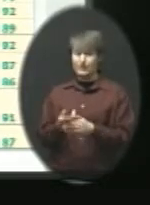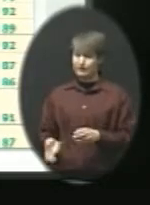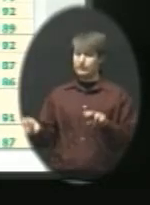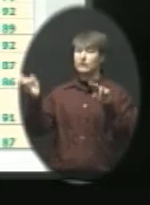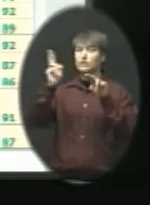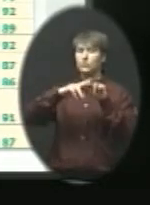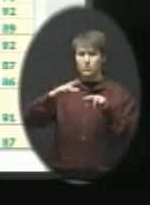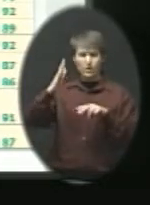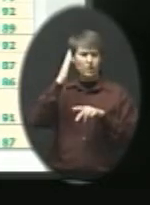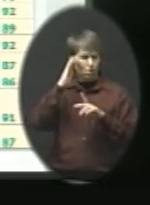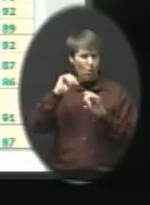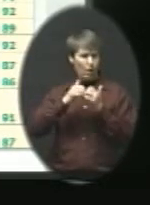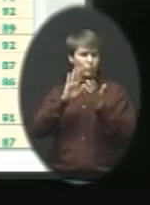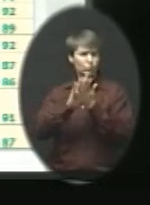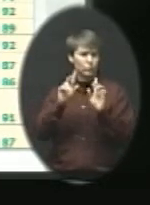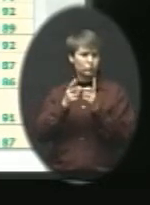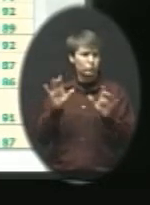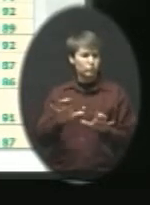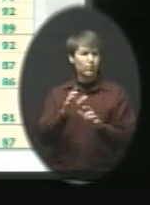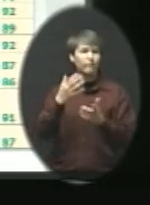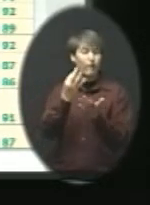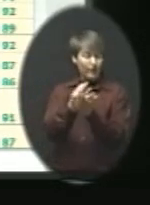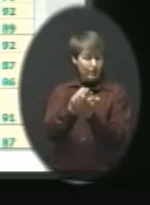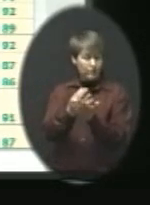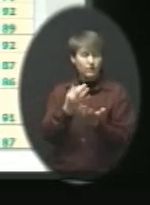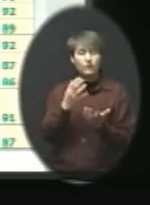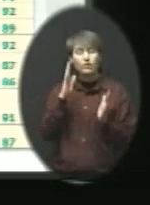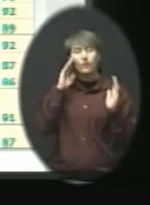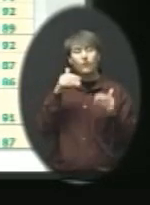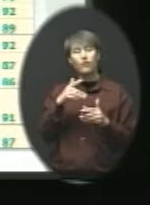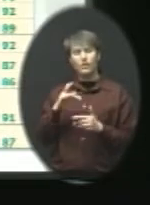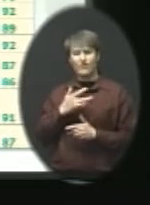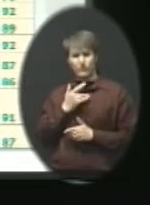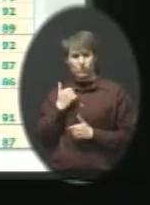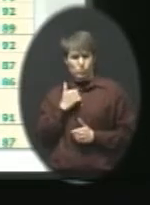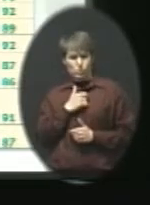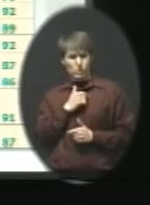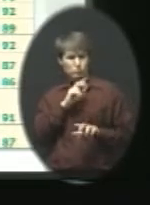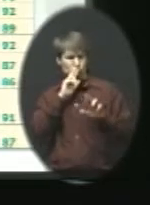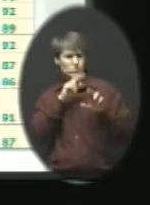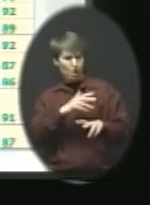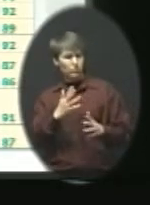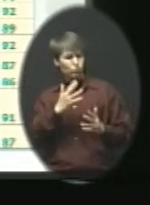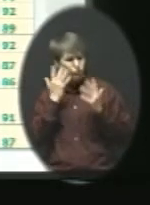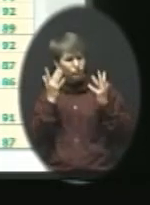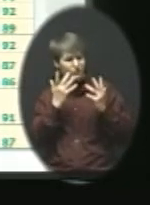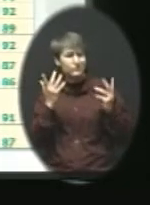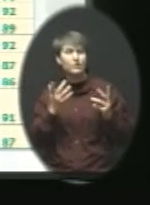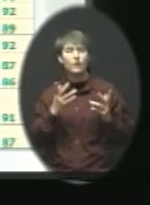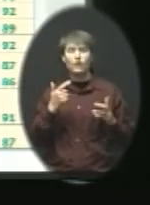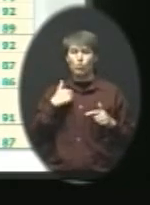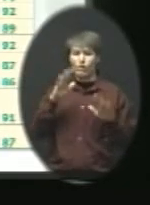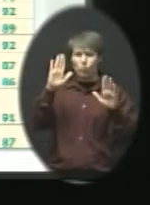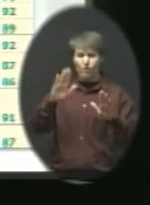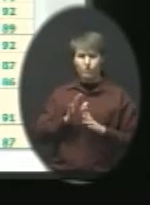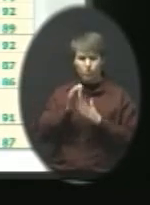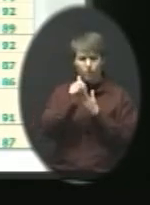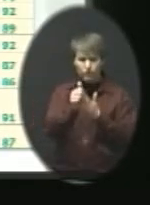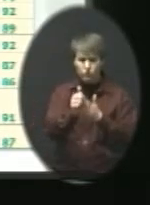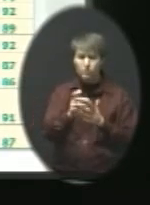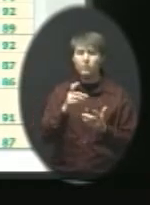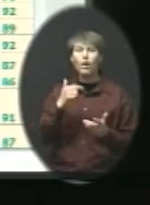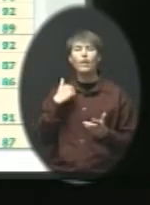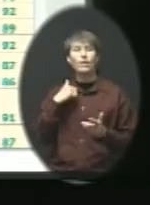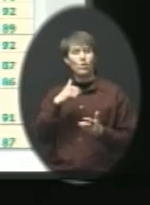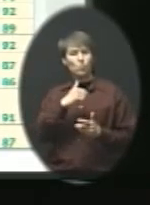a district financially. They feel that we respond courteously and that we have great leadership and that we prepare